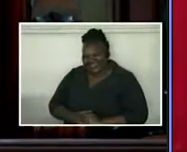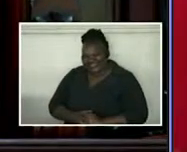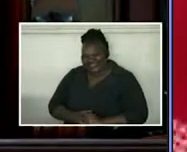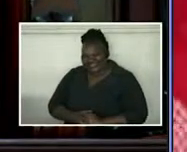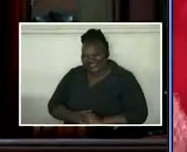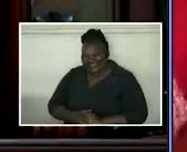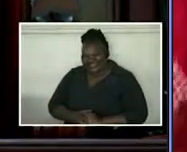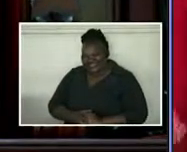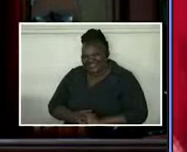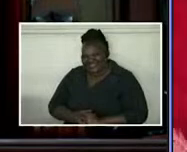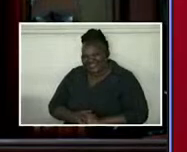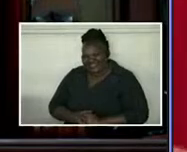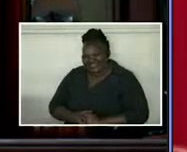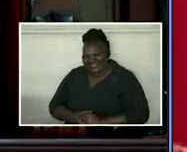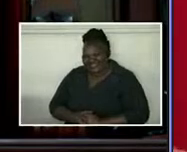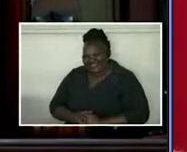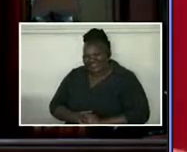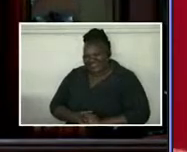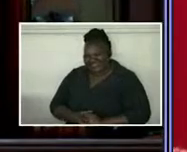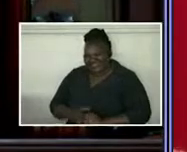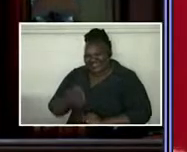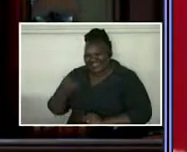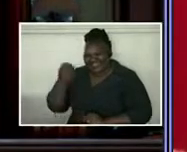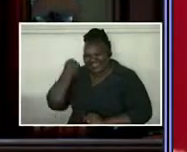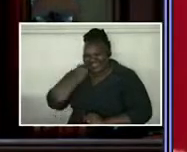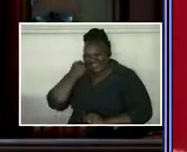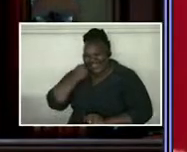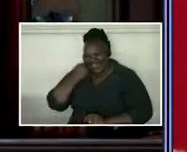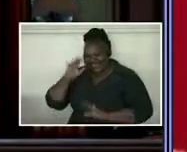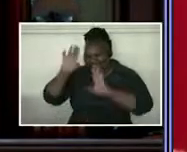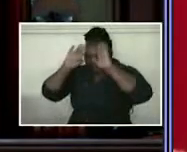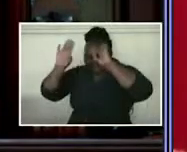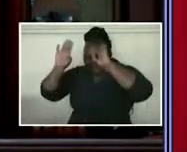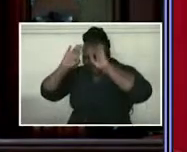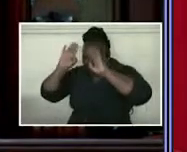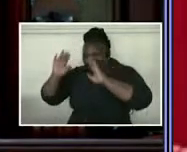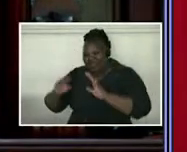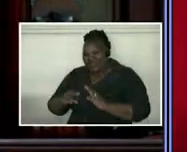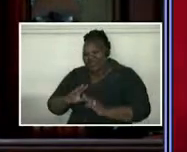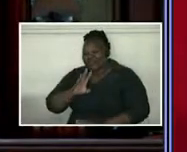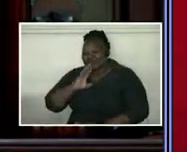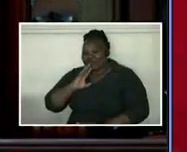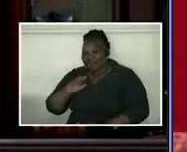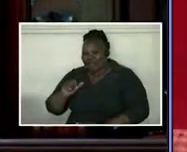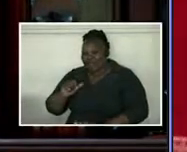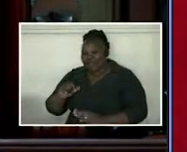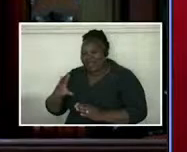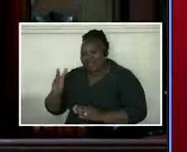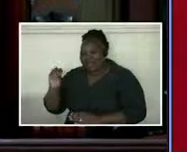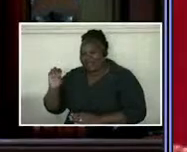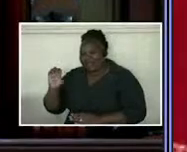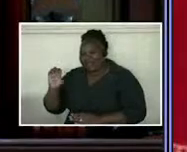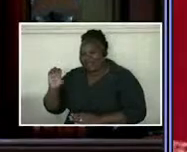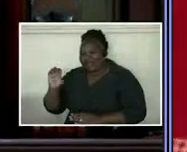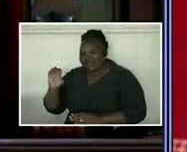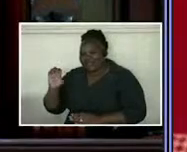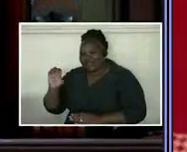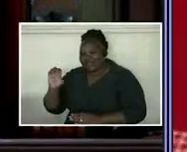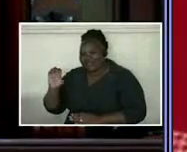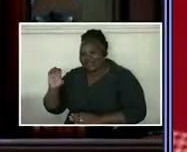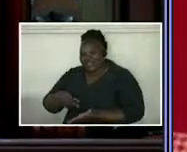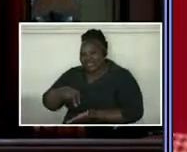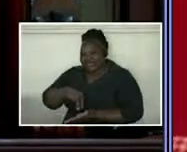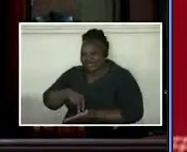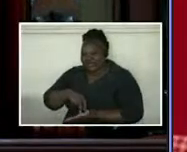sorry um greetings honorable speaker honorable msc honourable members officials and fellow citizens i stand today on this day